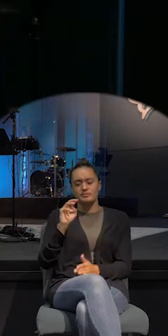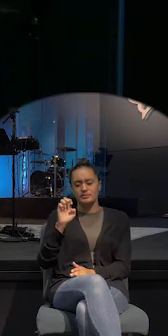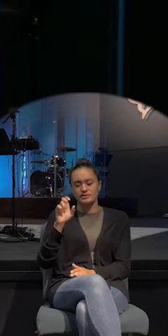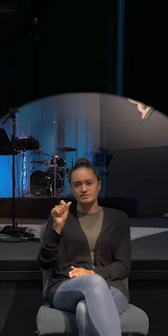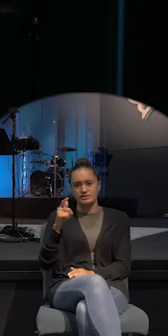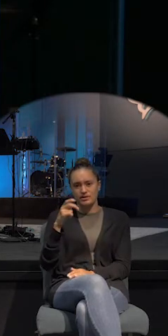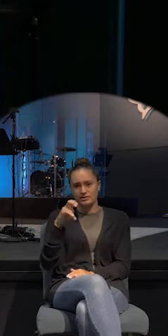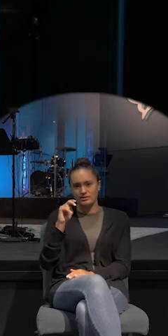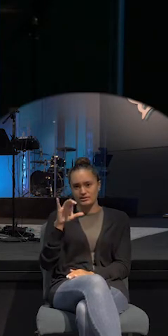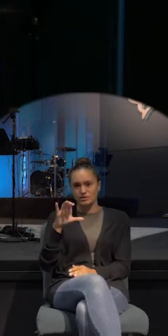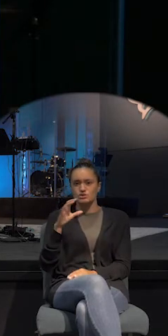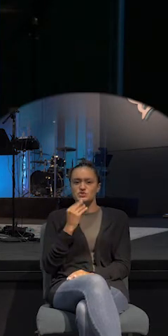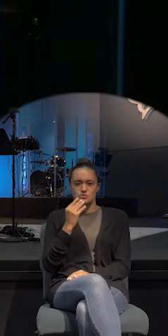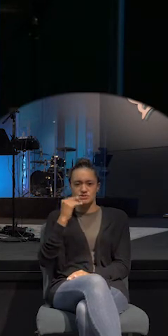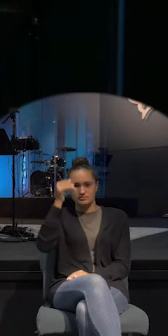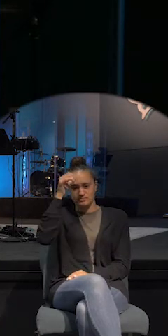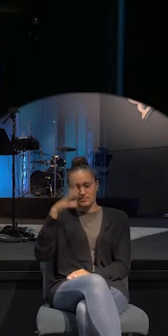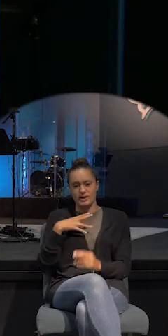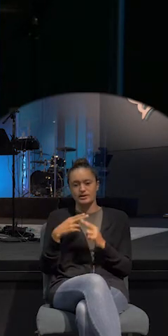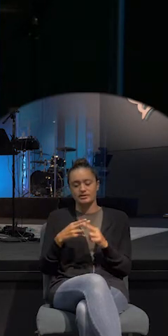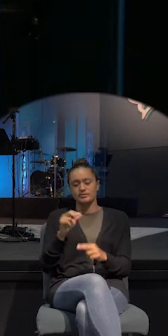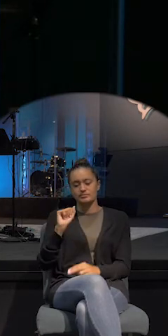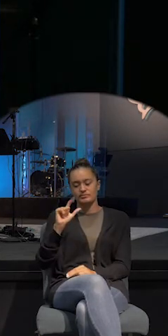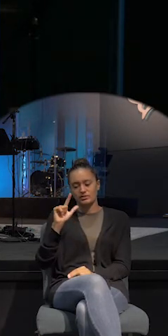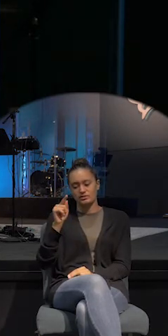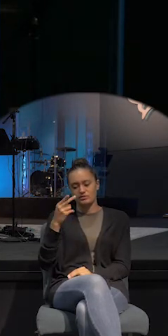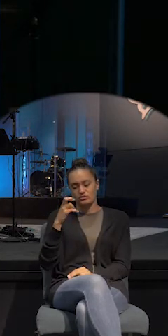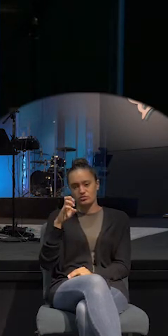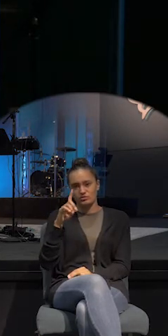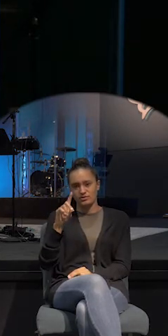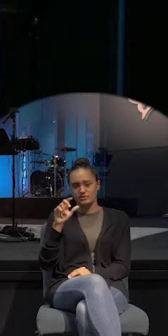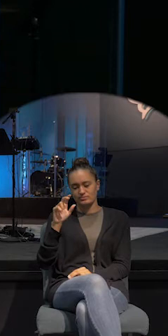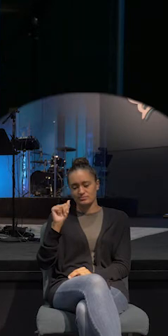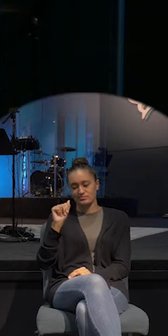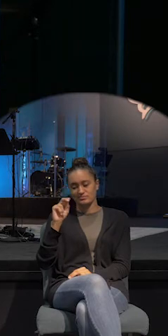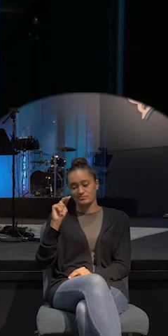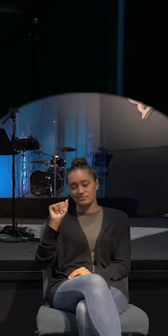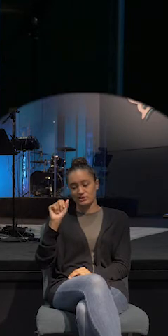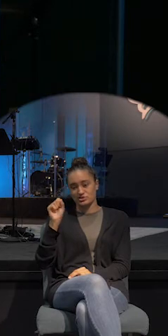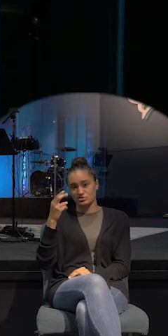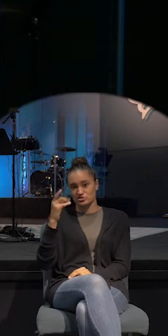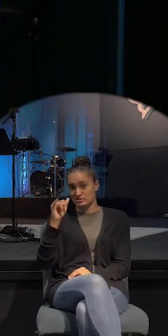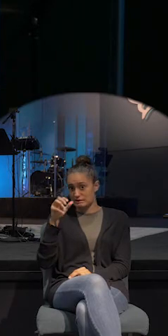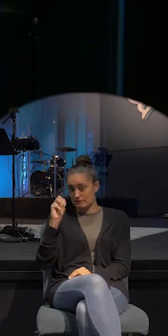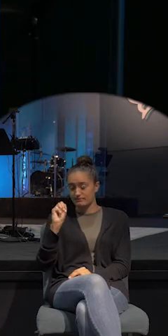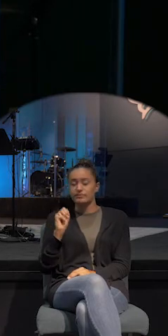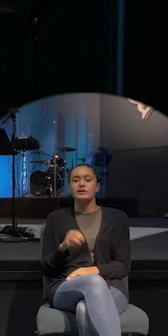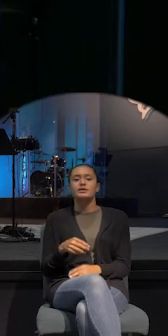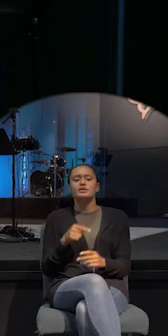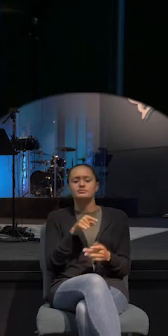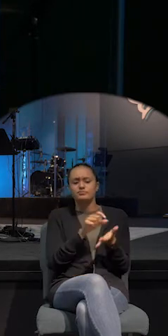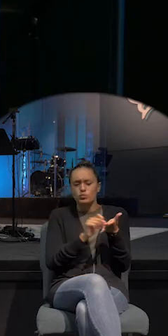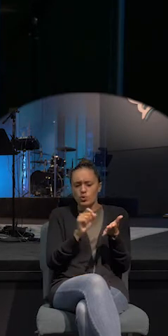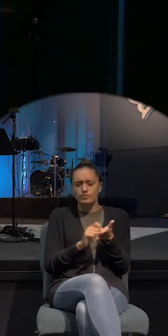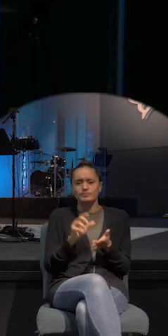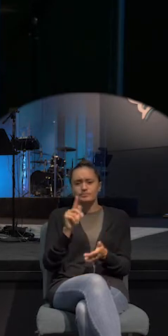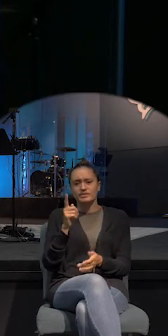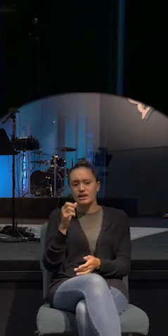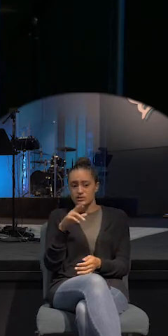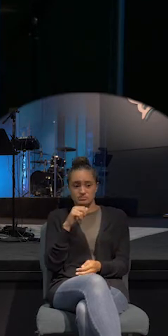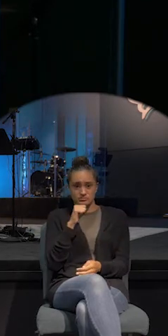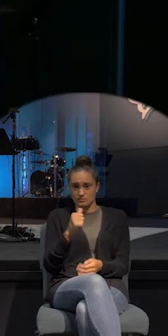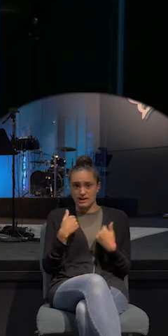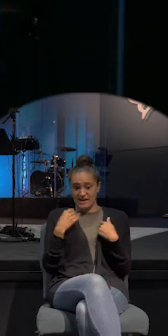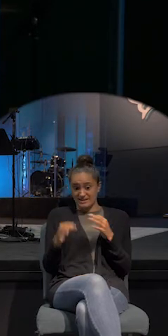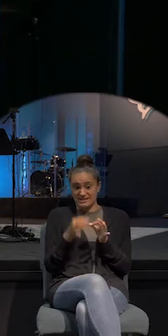Jewish man by the name of Alfred Edersheim. And he wrote, tailors didn't carry a needle for fear they